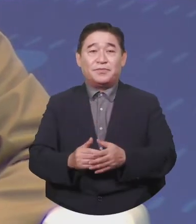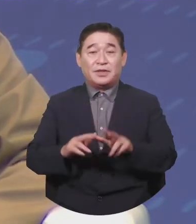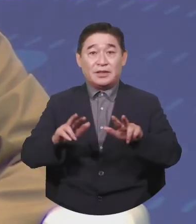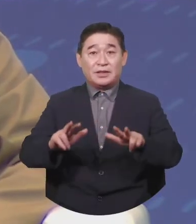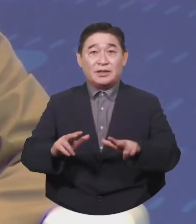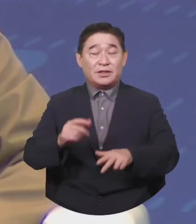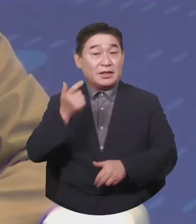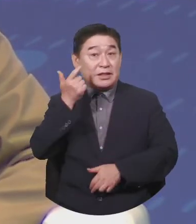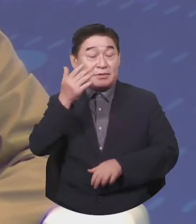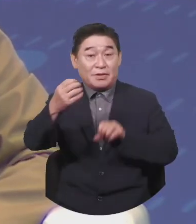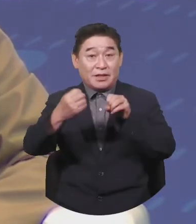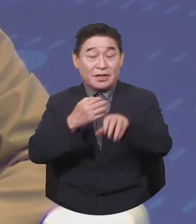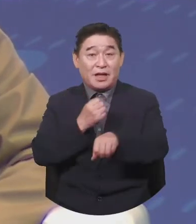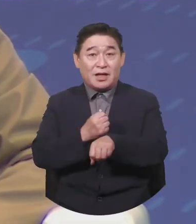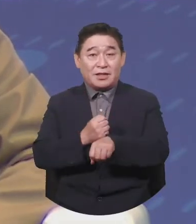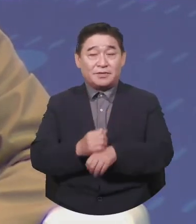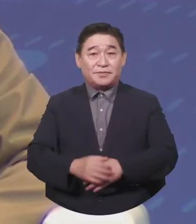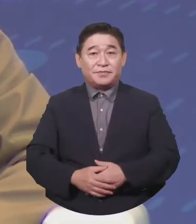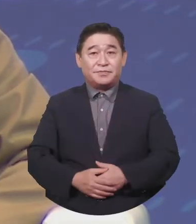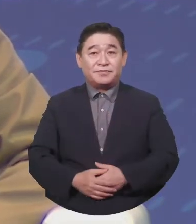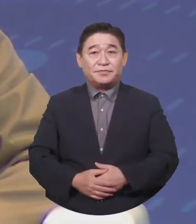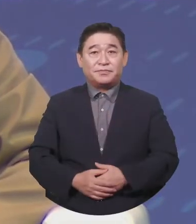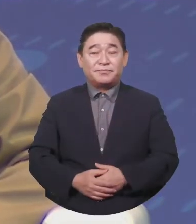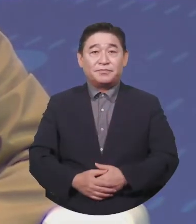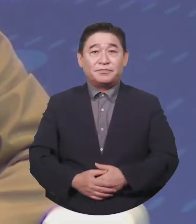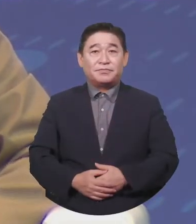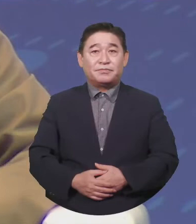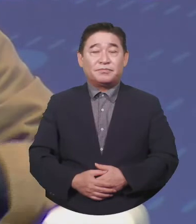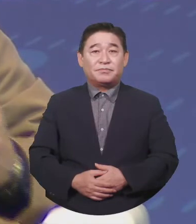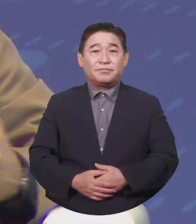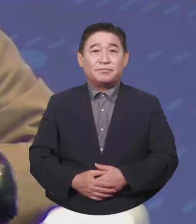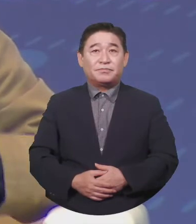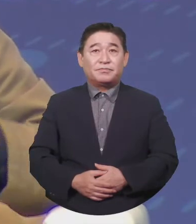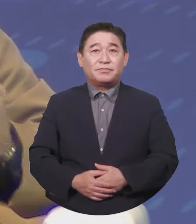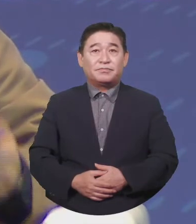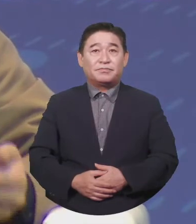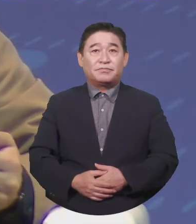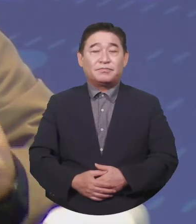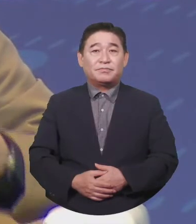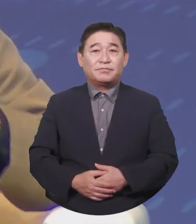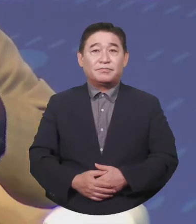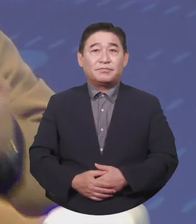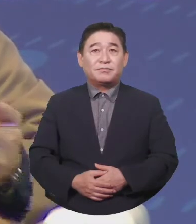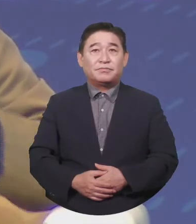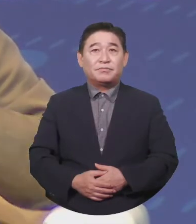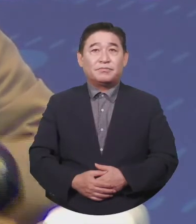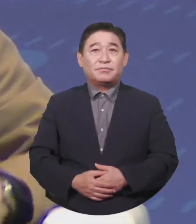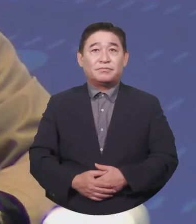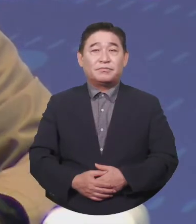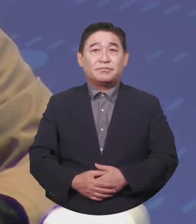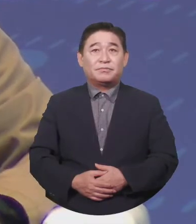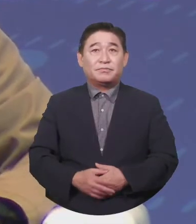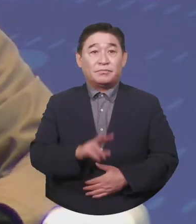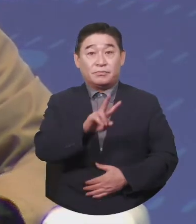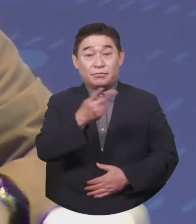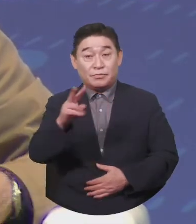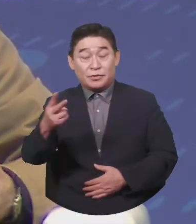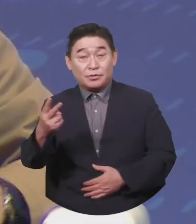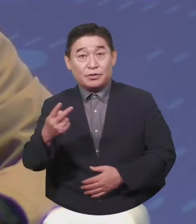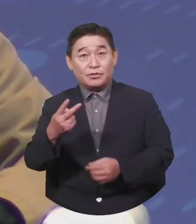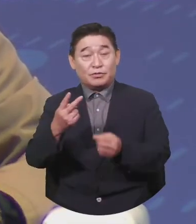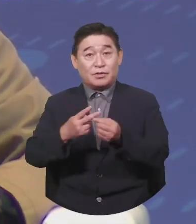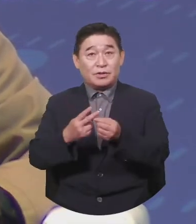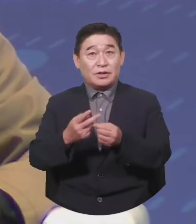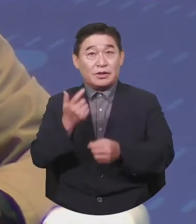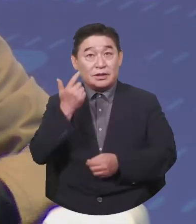session. So I think that why don't we have the 2 rounds of the Q&A, I mean the question and the answer. So the first